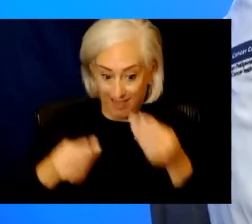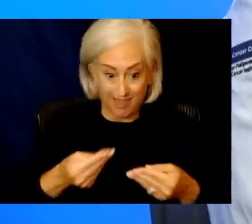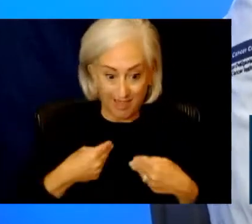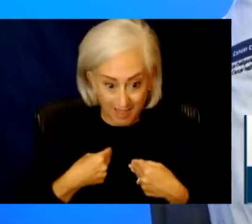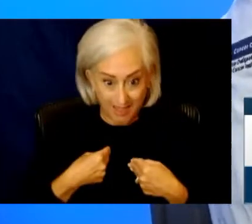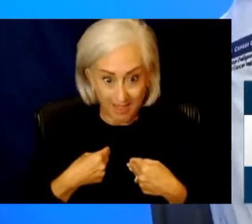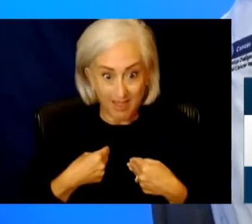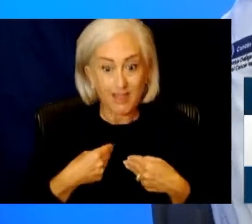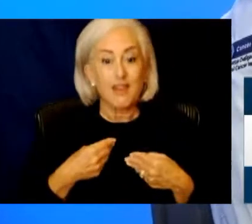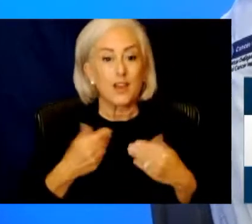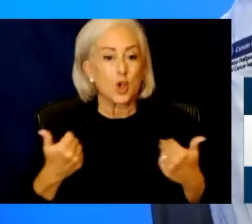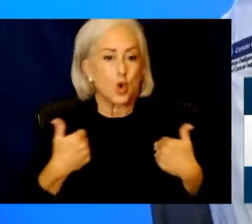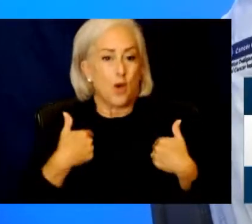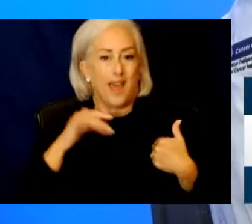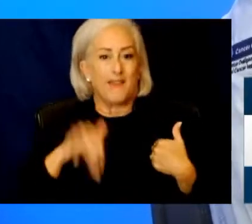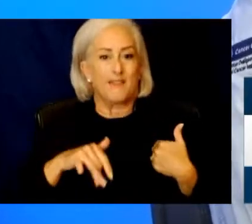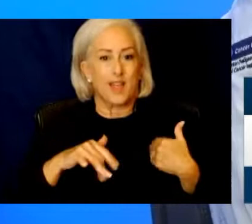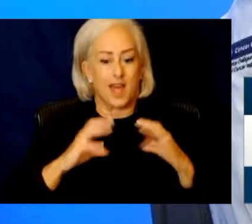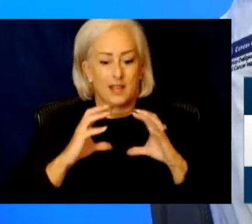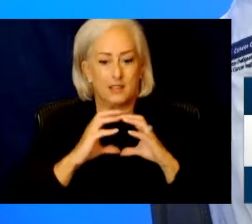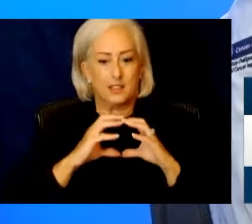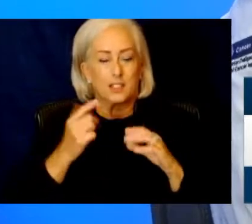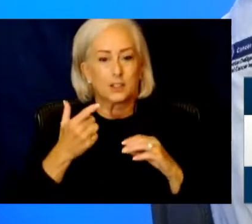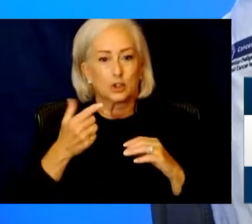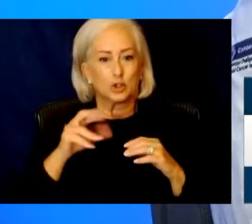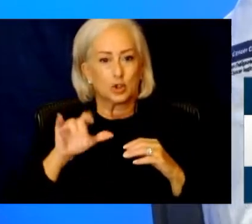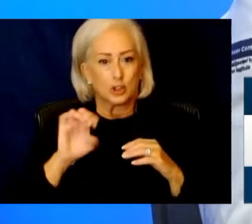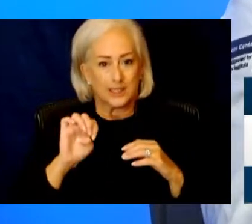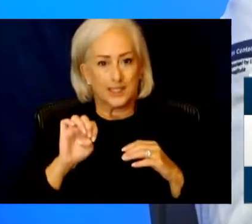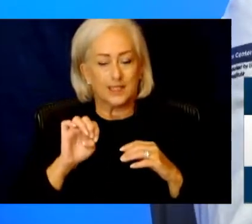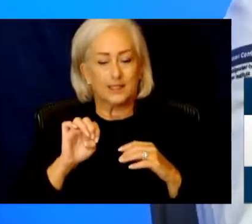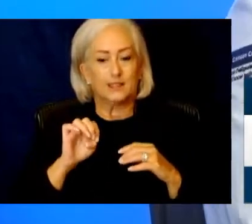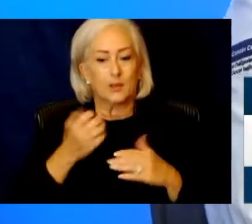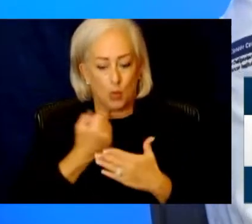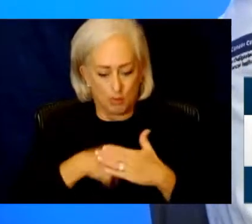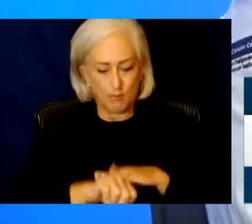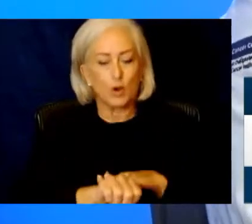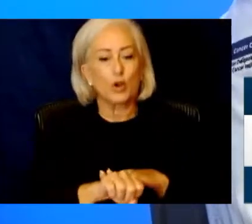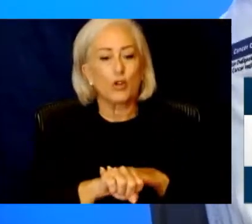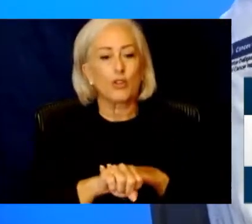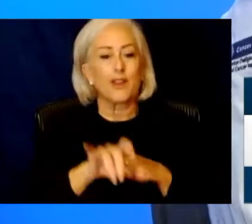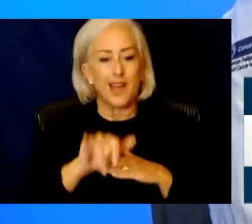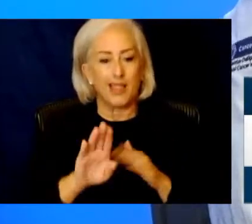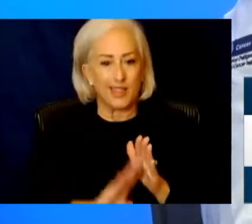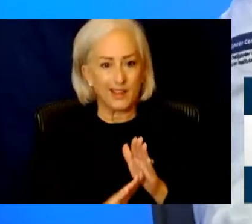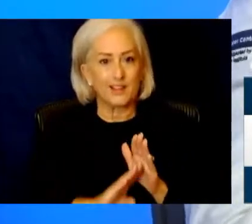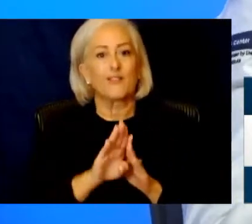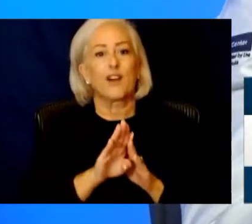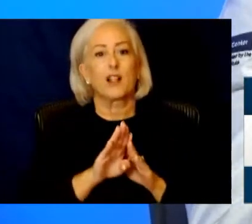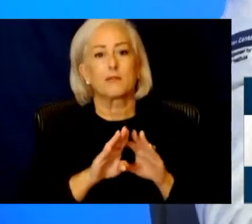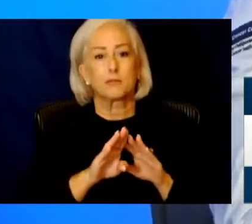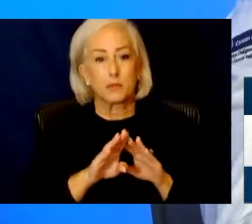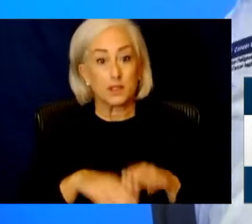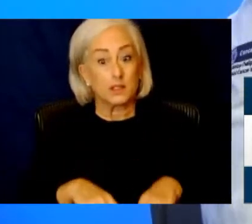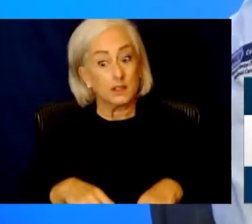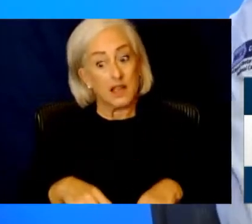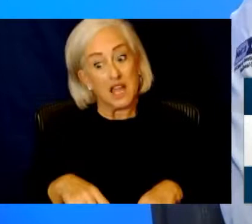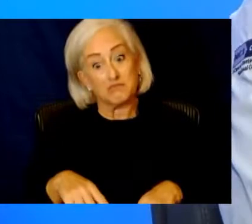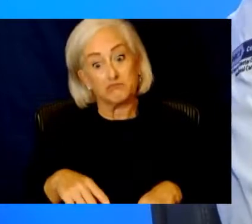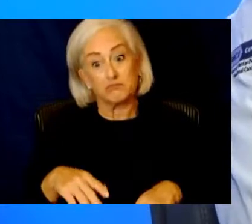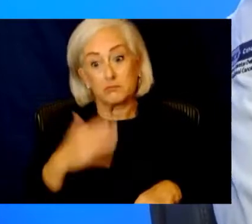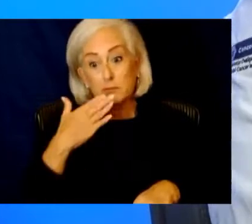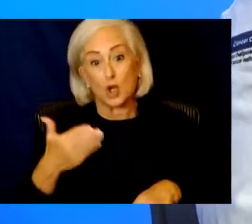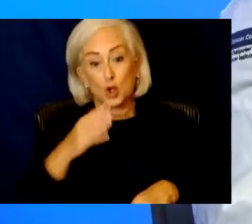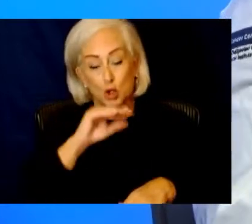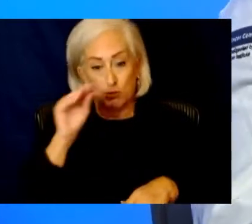develop these cancers. And about 5 to 10% of rectal cancers have that mismatch repair, which would definitely benefit from